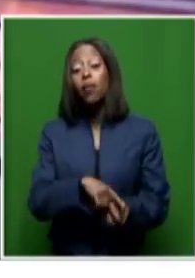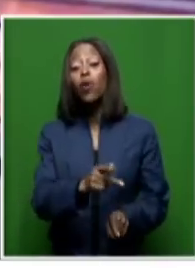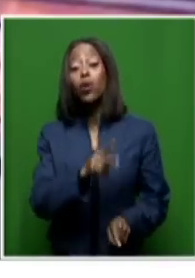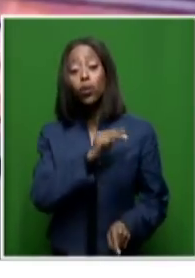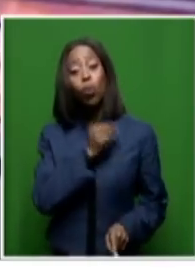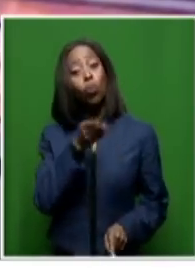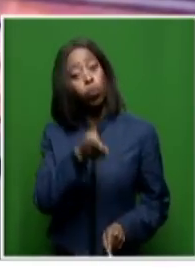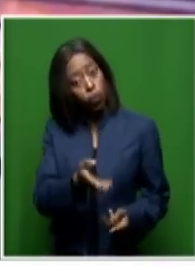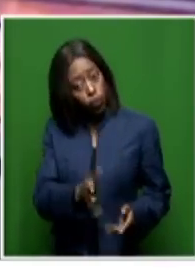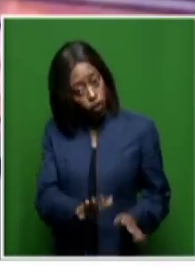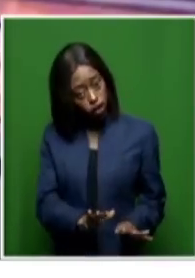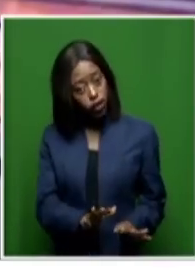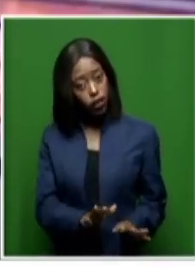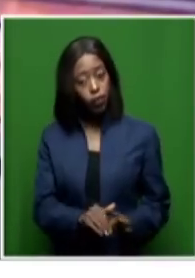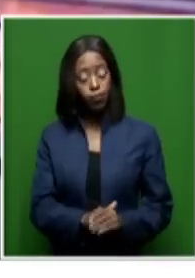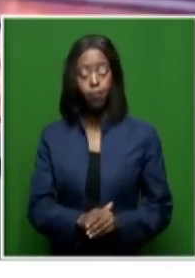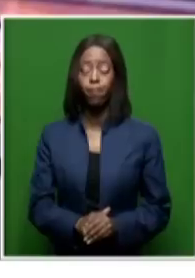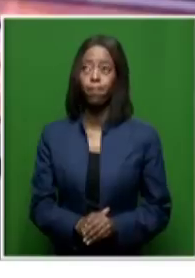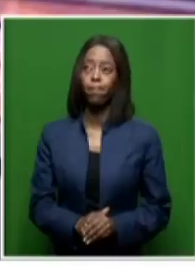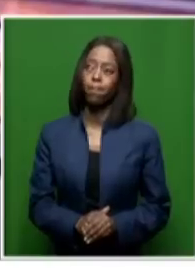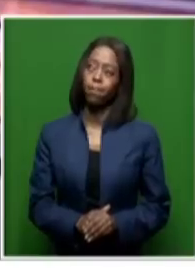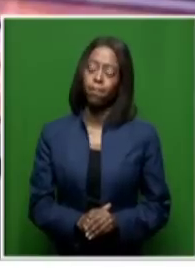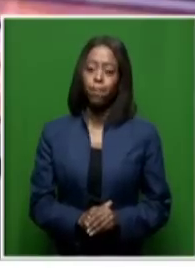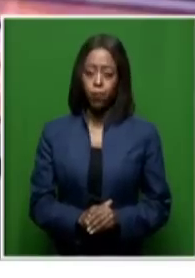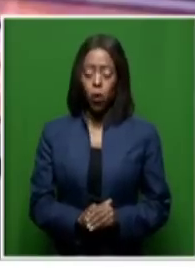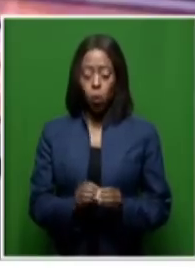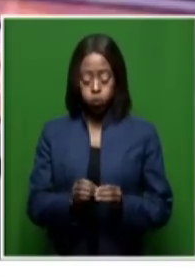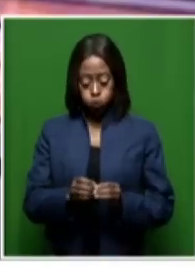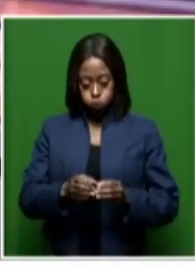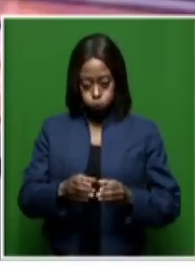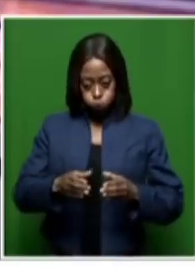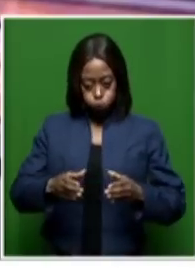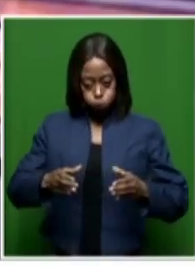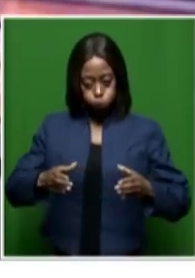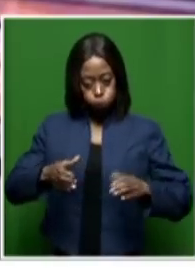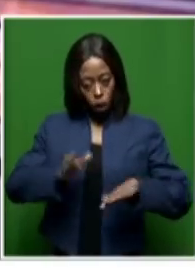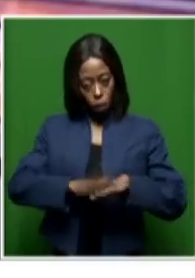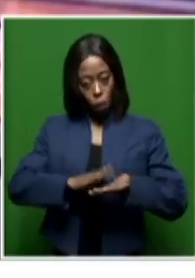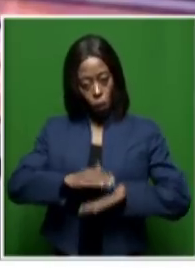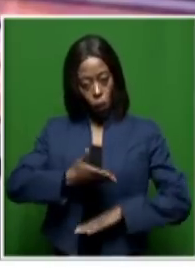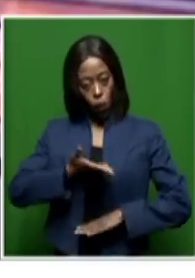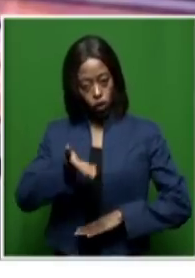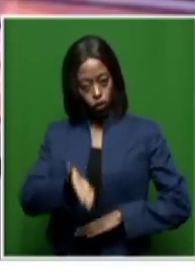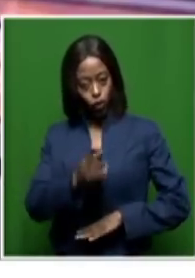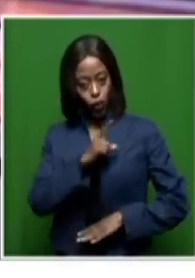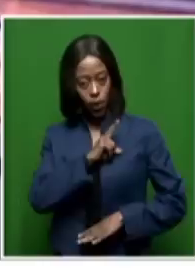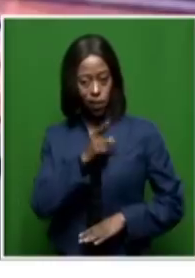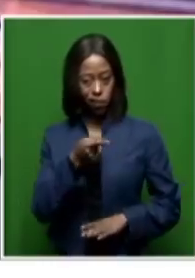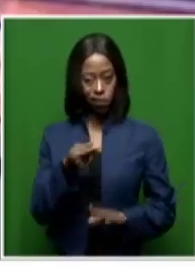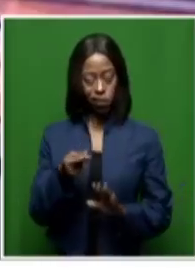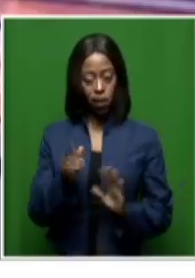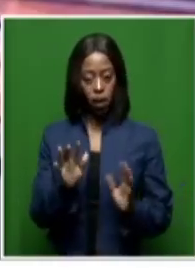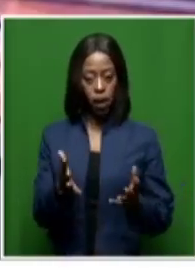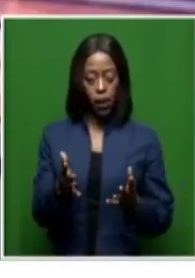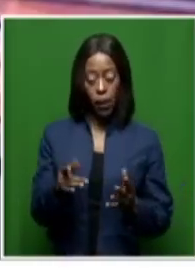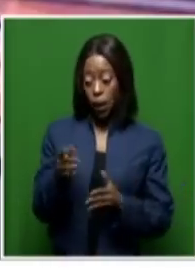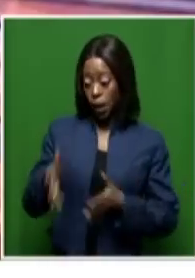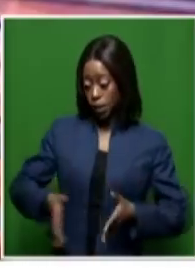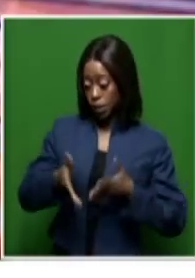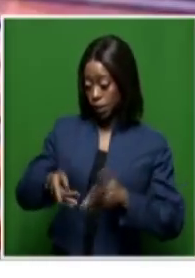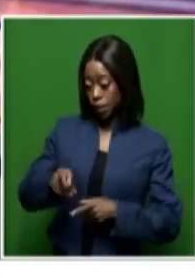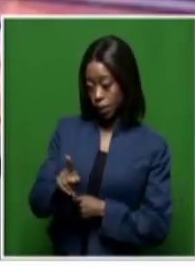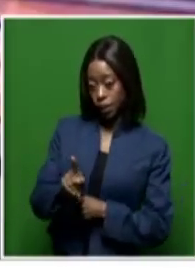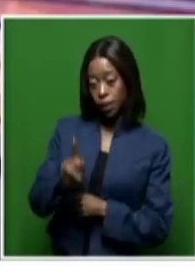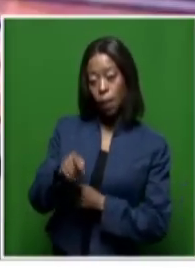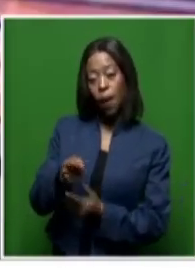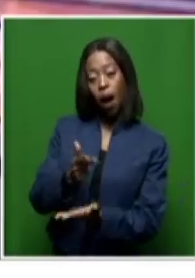there. We're looking at expanding now our base in terms of where these trains are supposed to